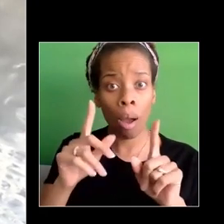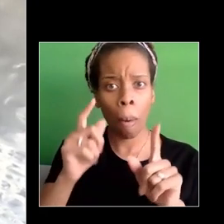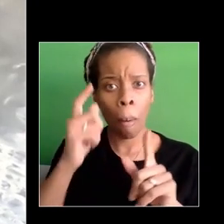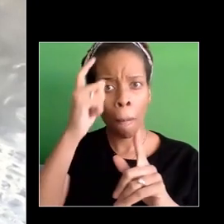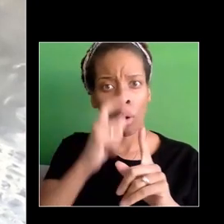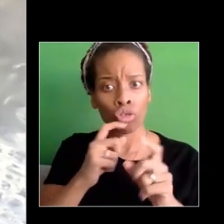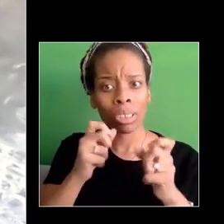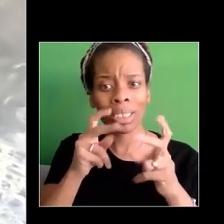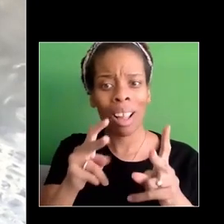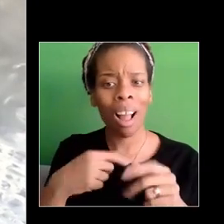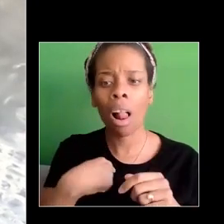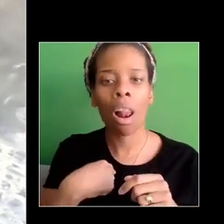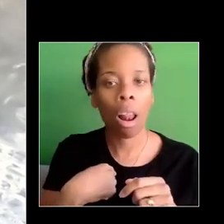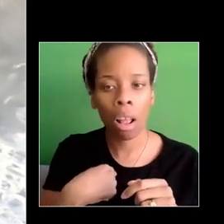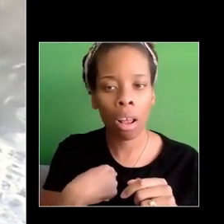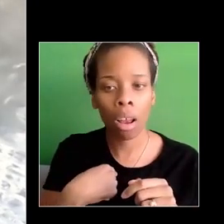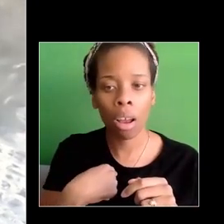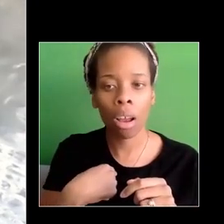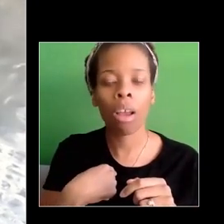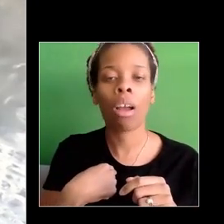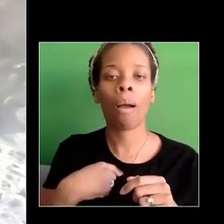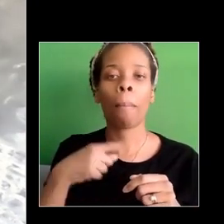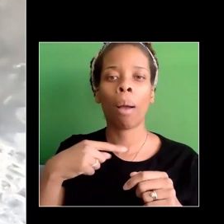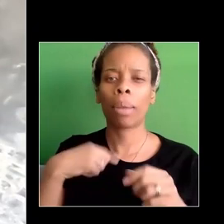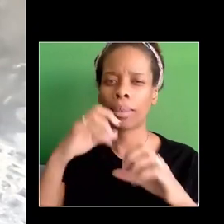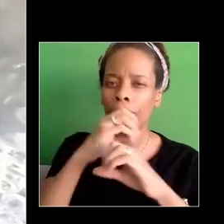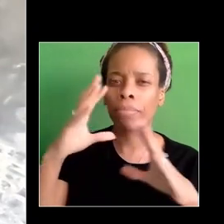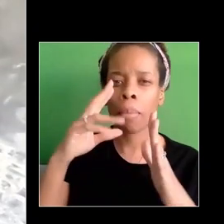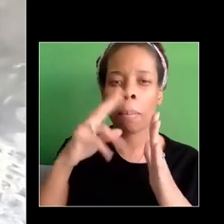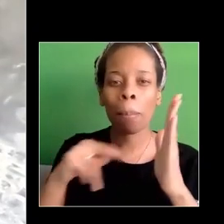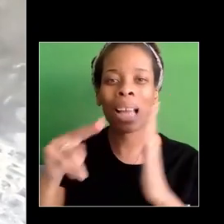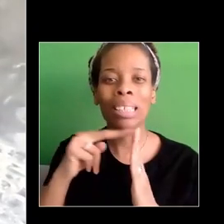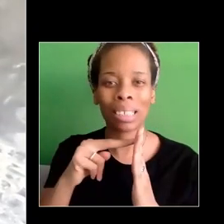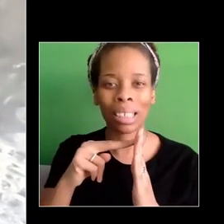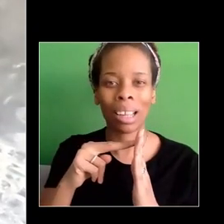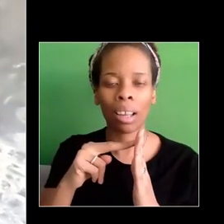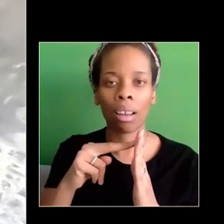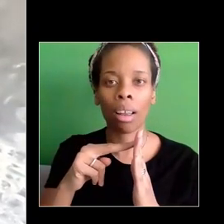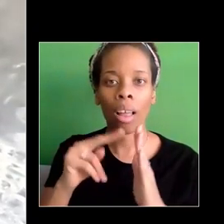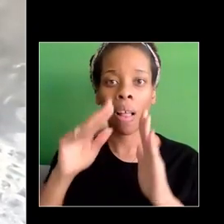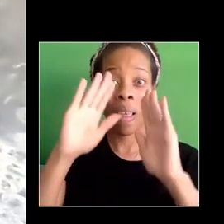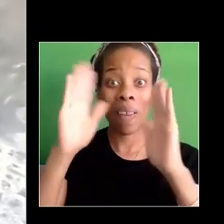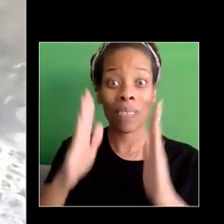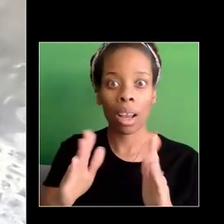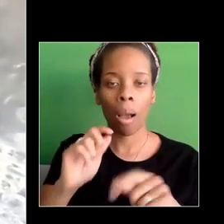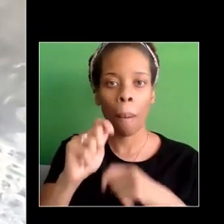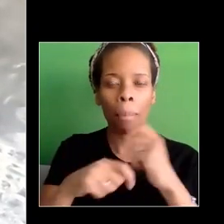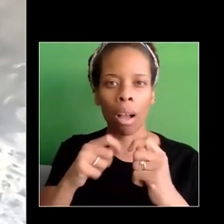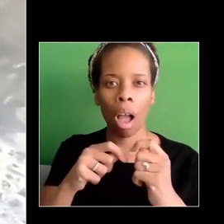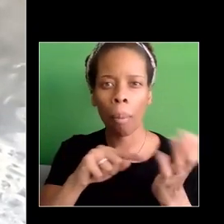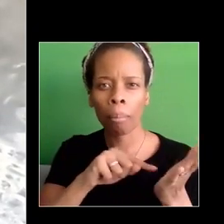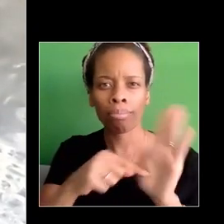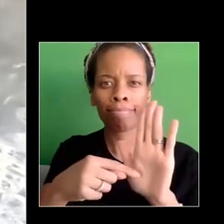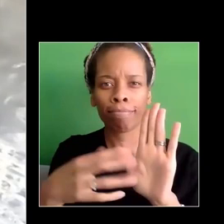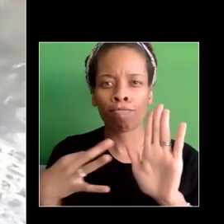But the more I wanted to think about painting, the figure became something like a vehicle. It became